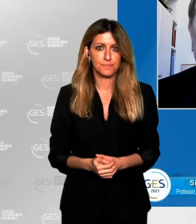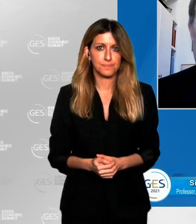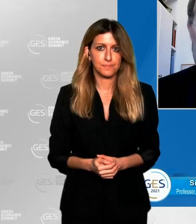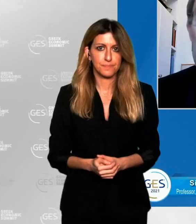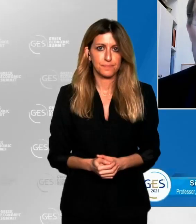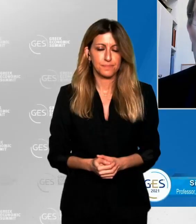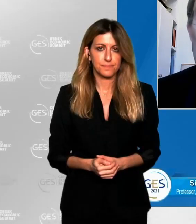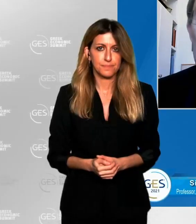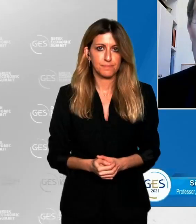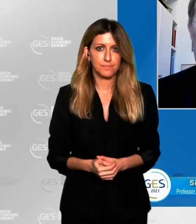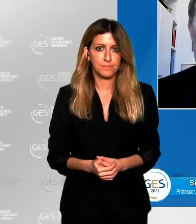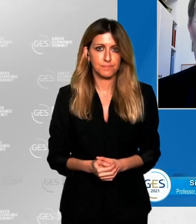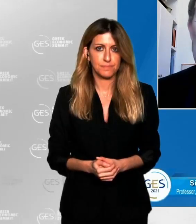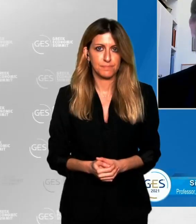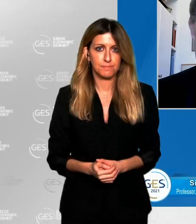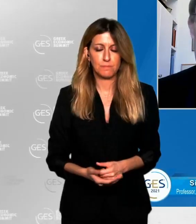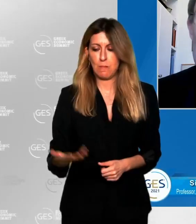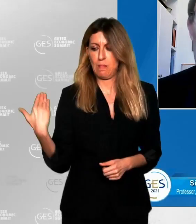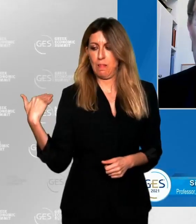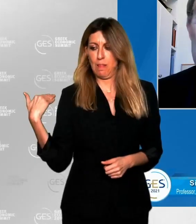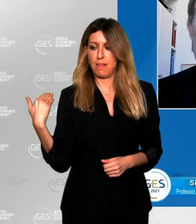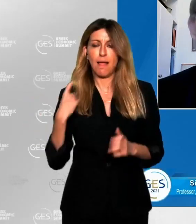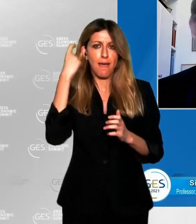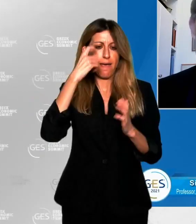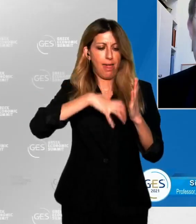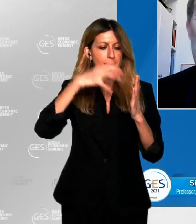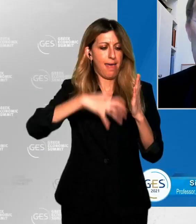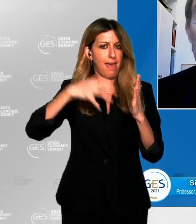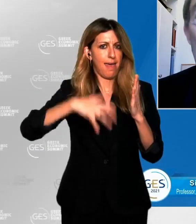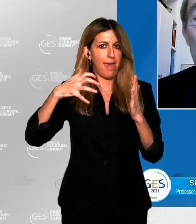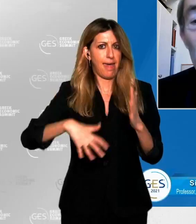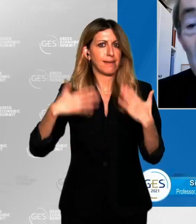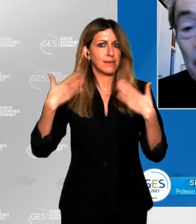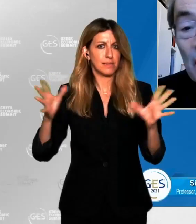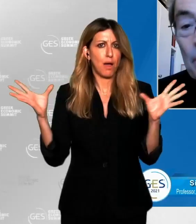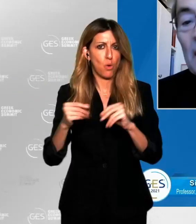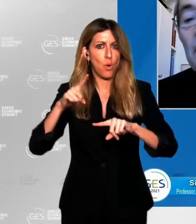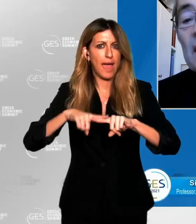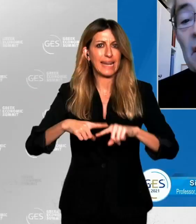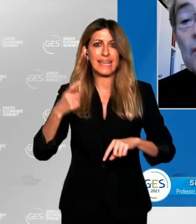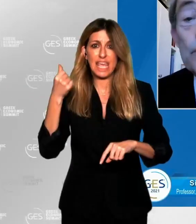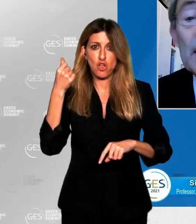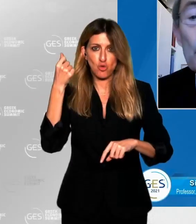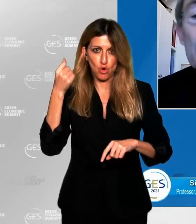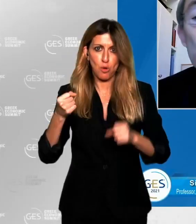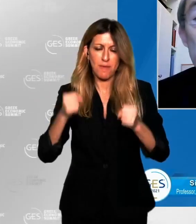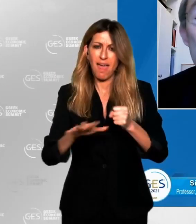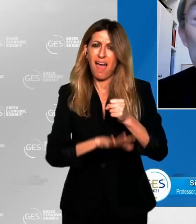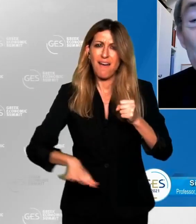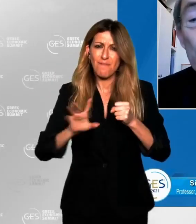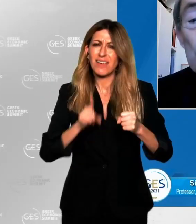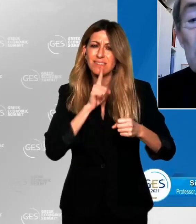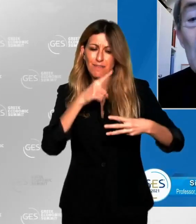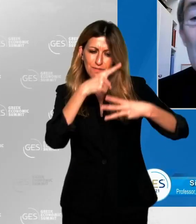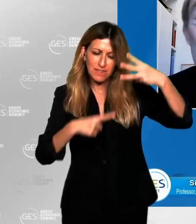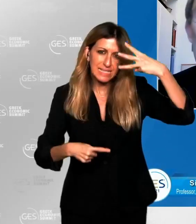mentioned by Mr. Papazoglou earlier on is based exactly on these principles. Reform the market environment, give incentives to men and women to enter the